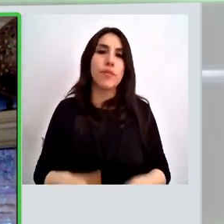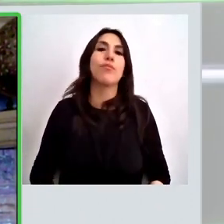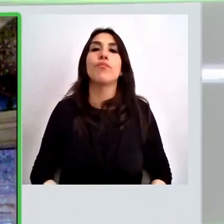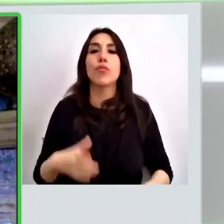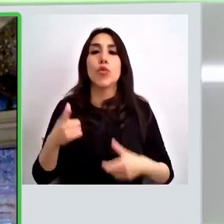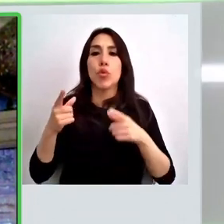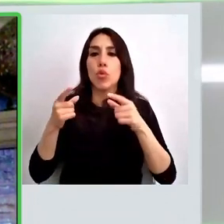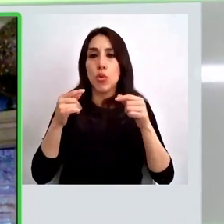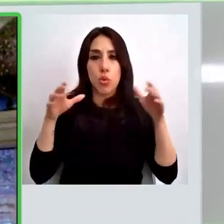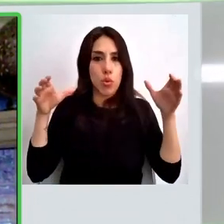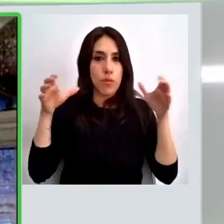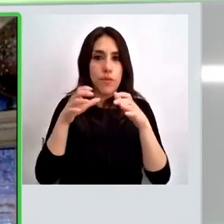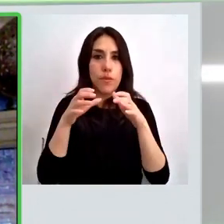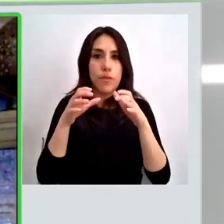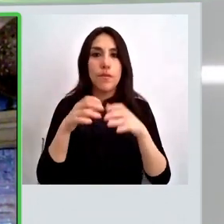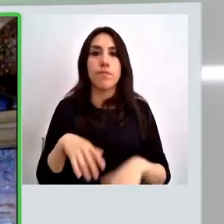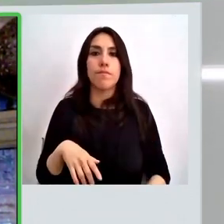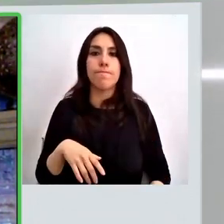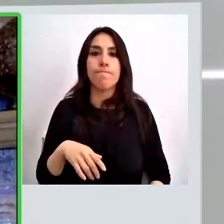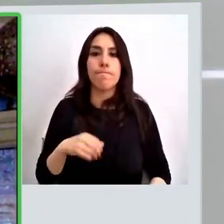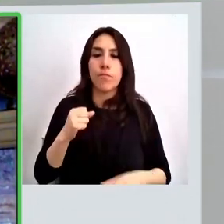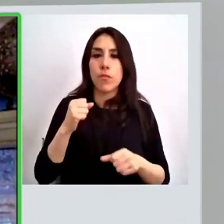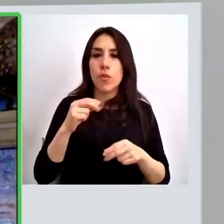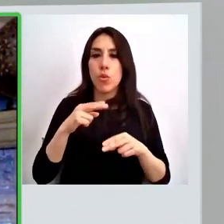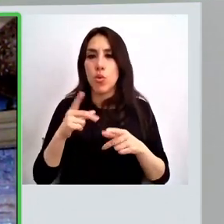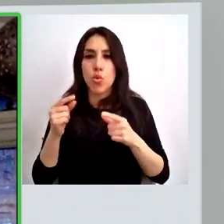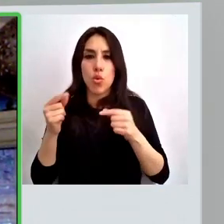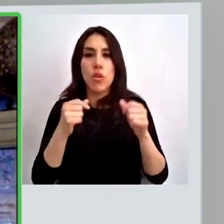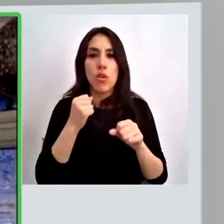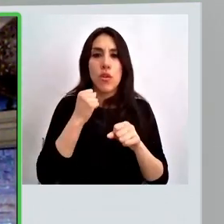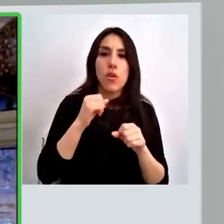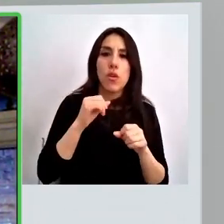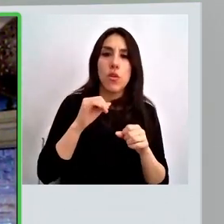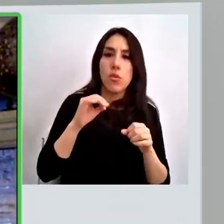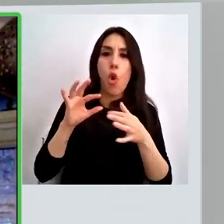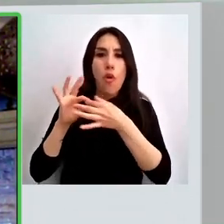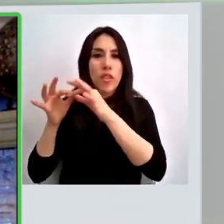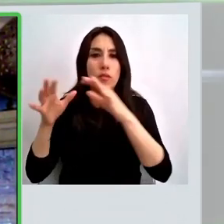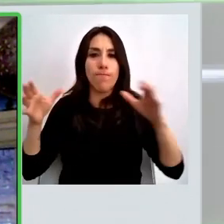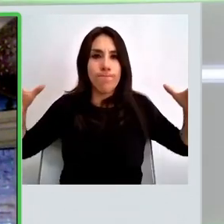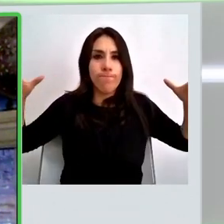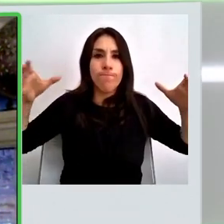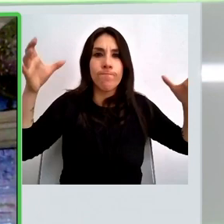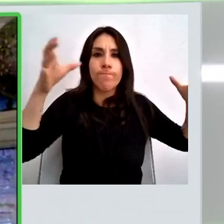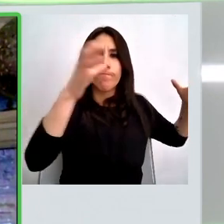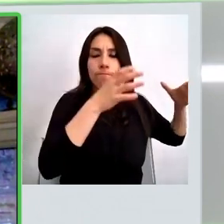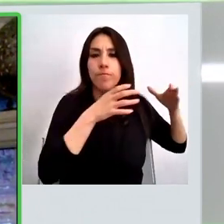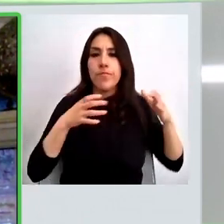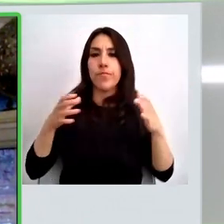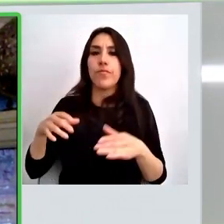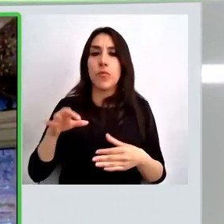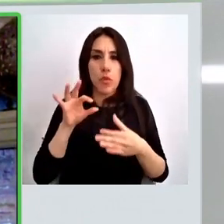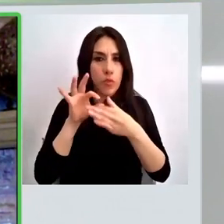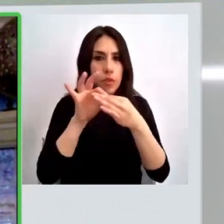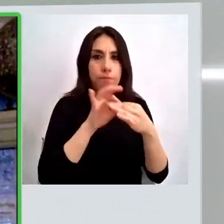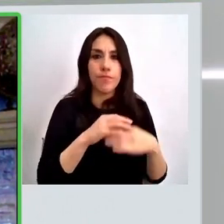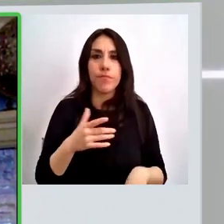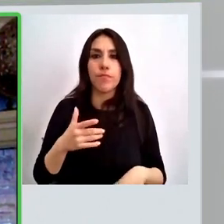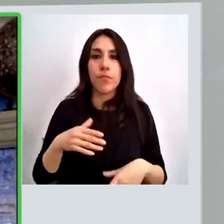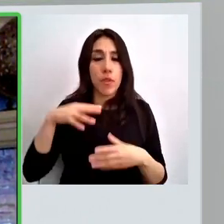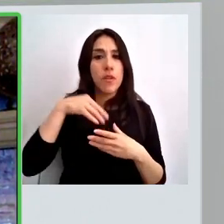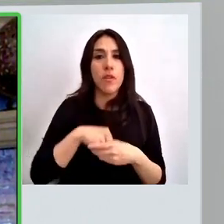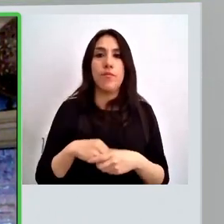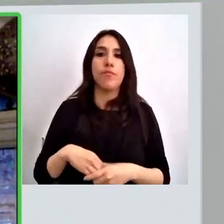connect with other departments within the organisation like the diversity and inclusion team. But certainly we've got